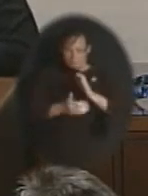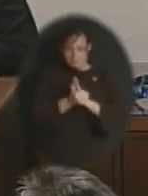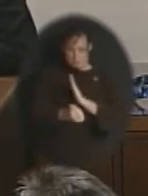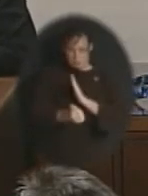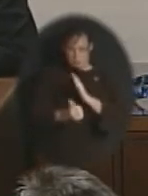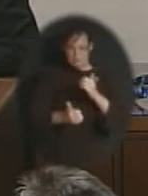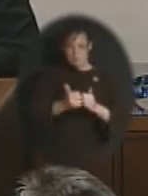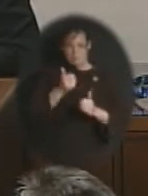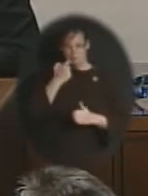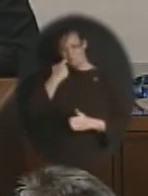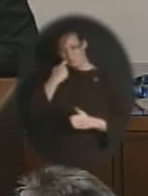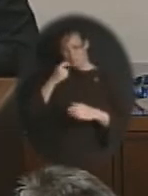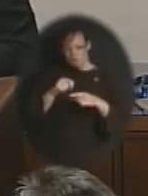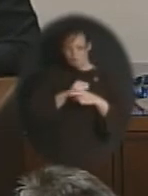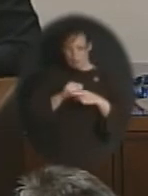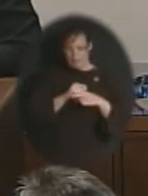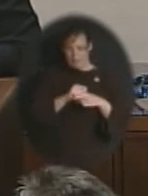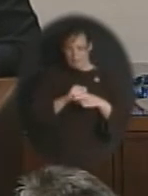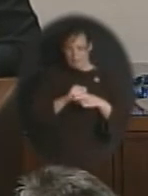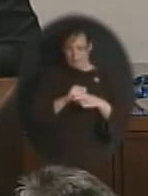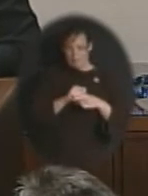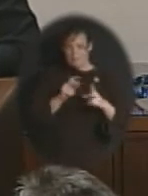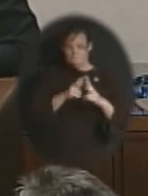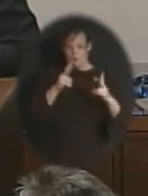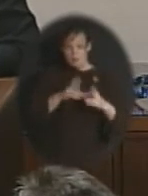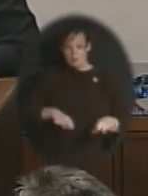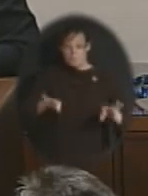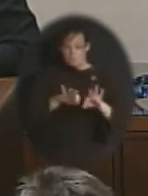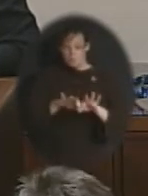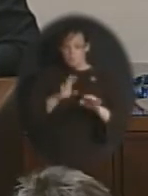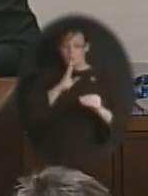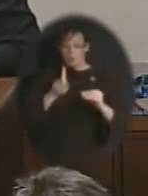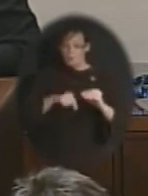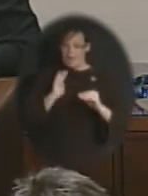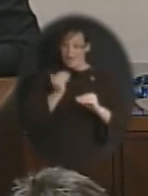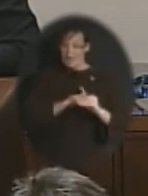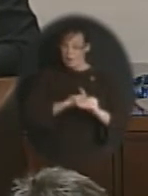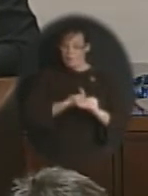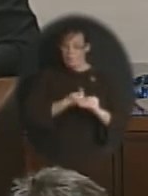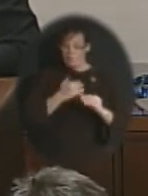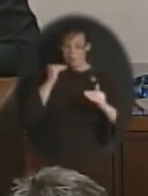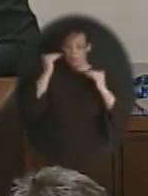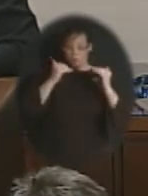our most recent trainings. And then very importantly, we talk about our adults